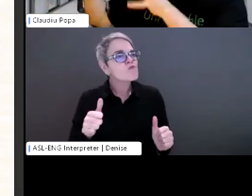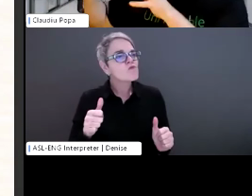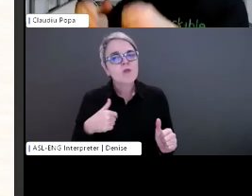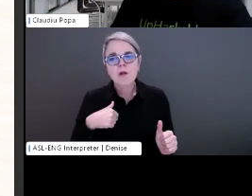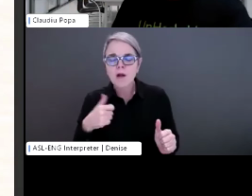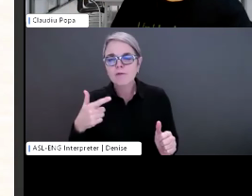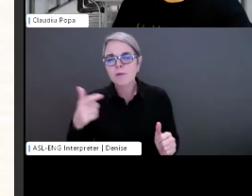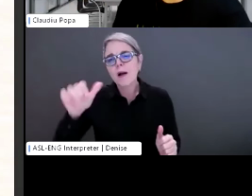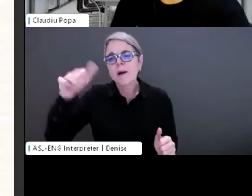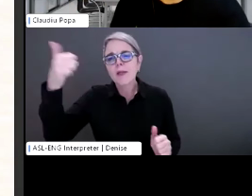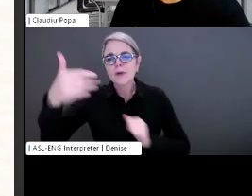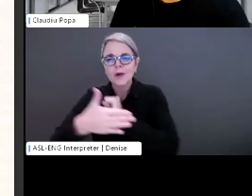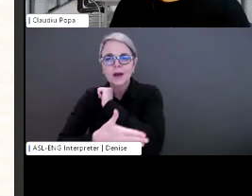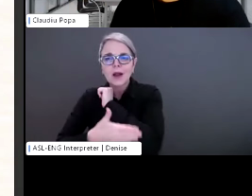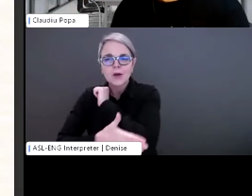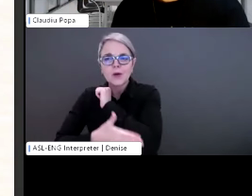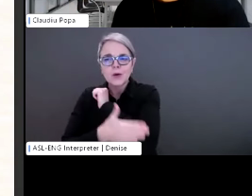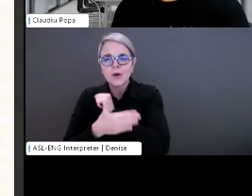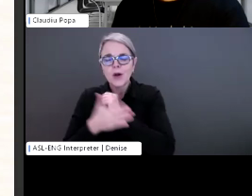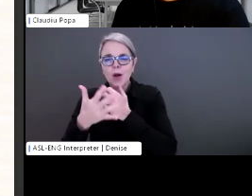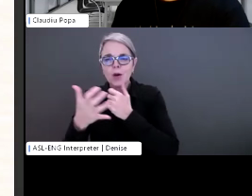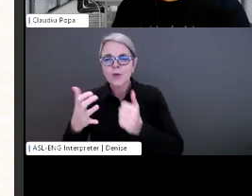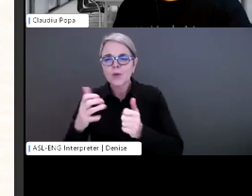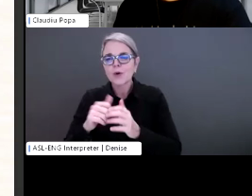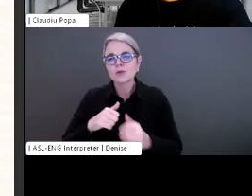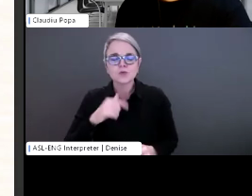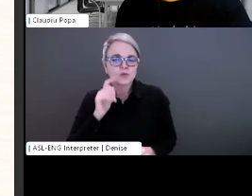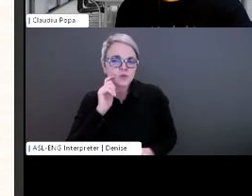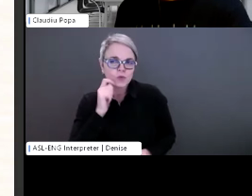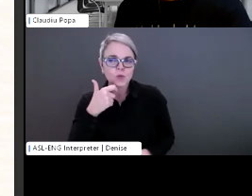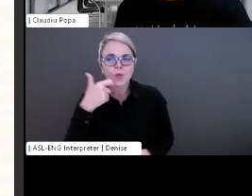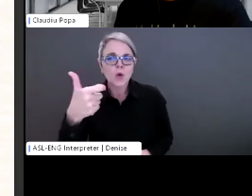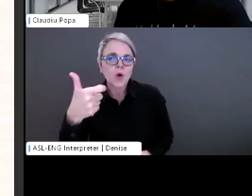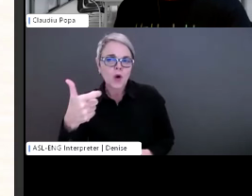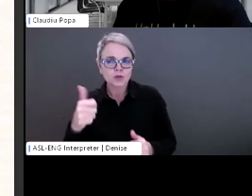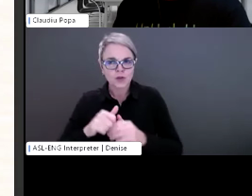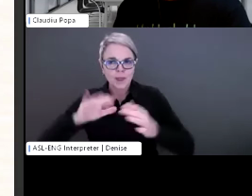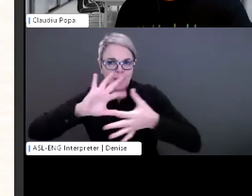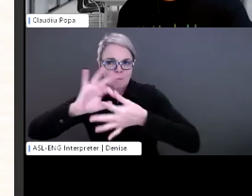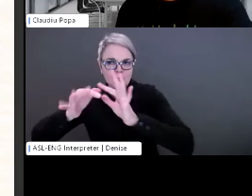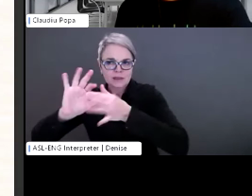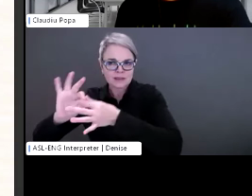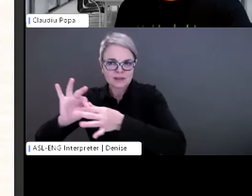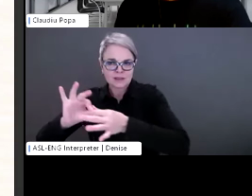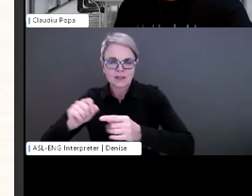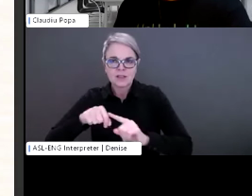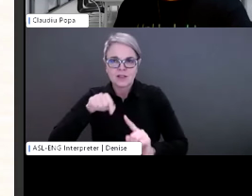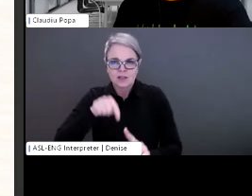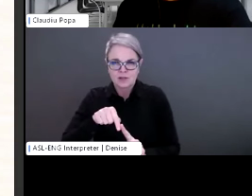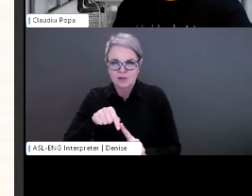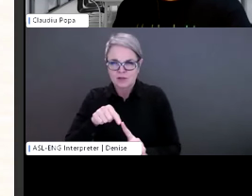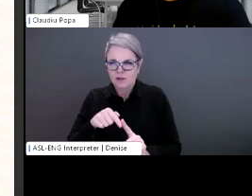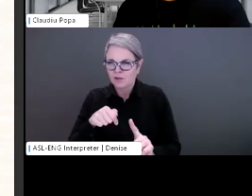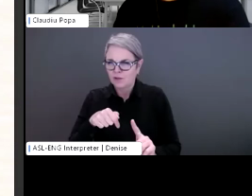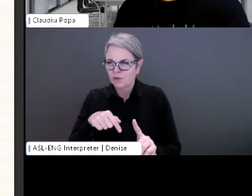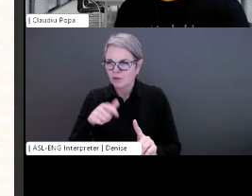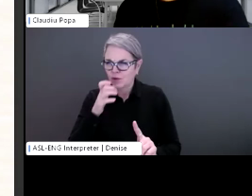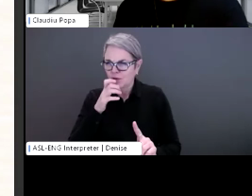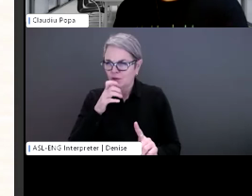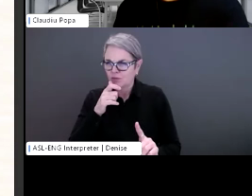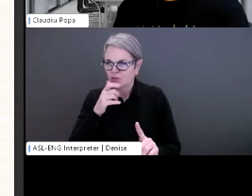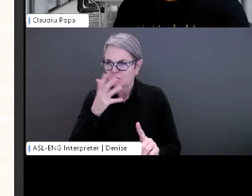look better on somebody on TV in a different country, then definitely use a VPN. But don't trust VPNs